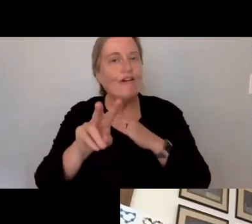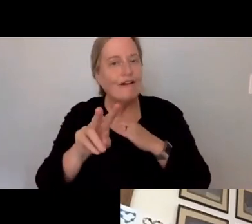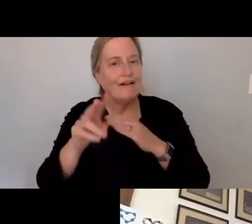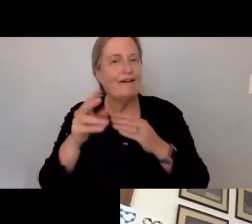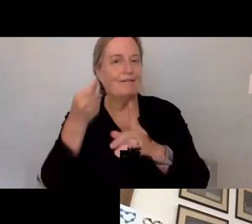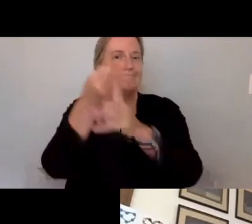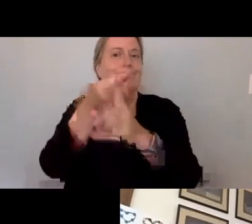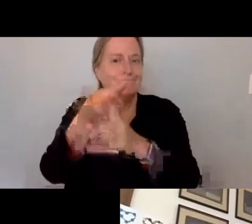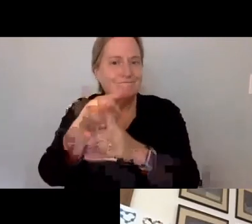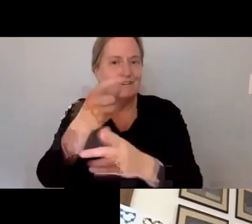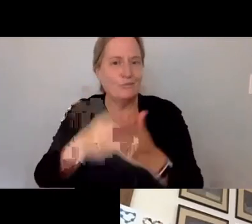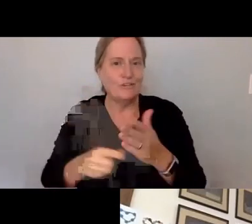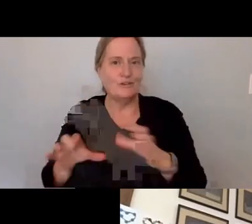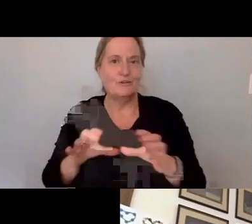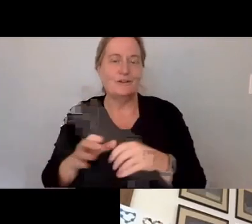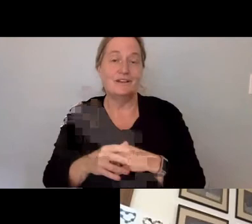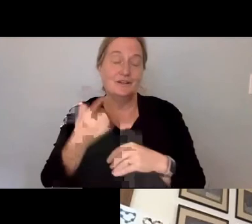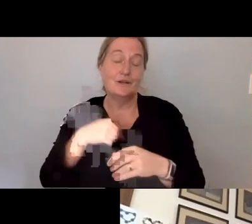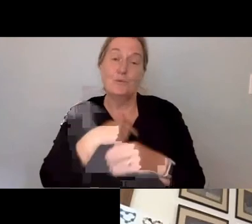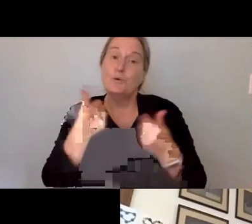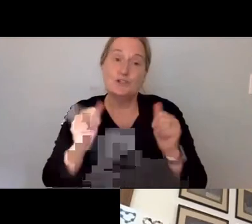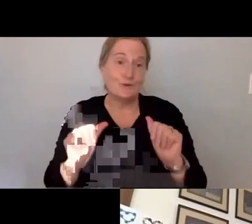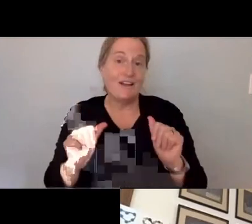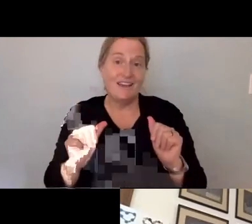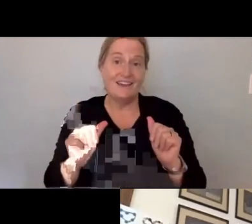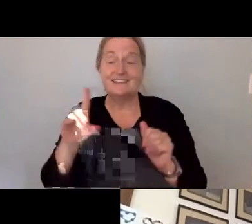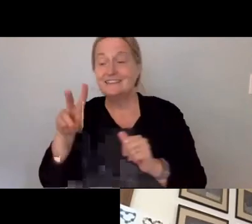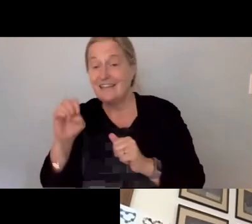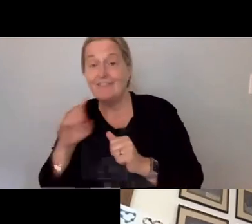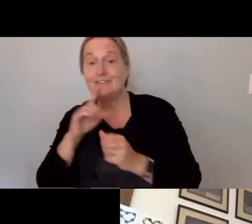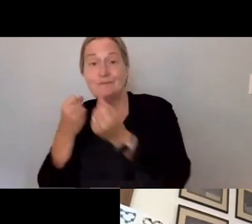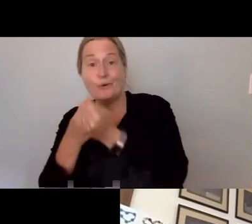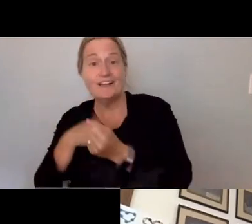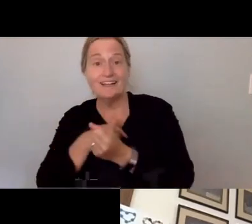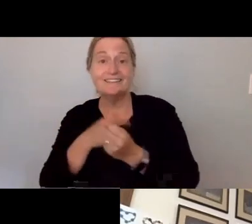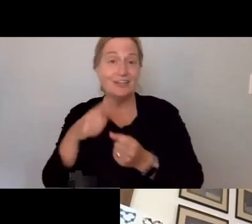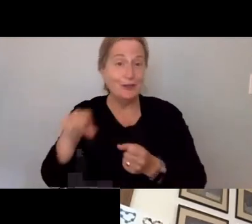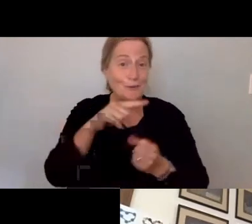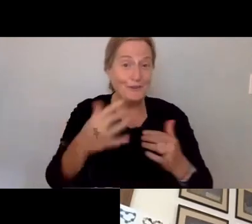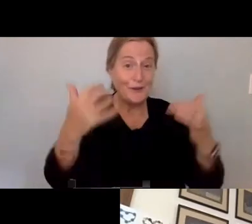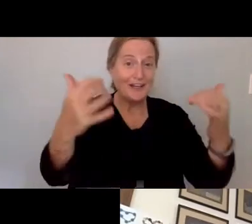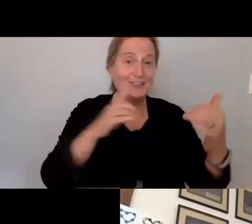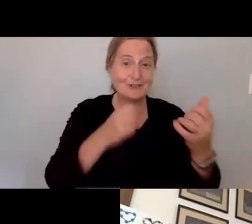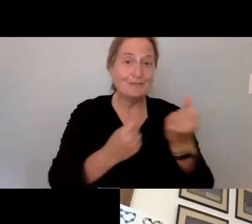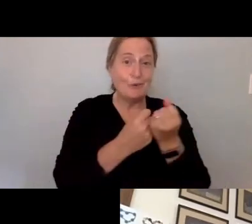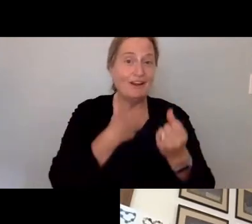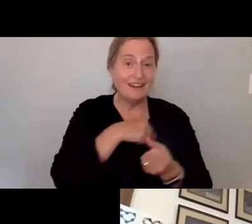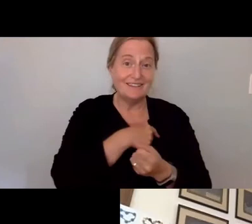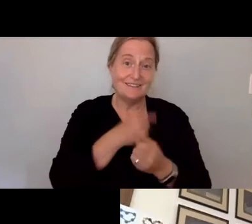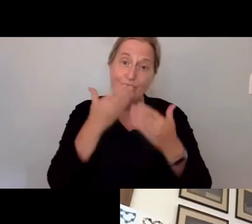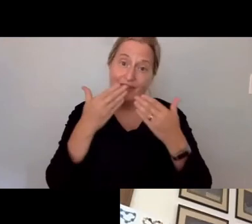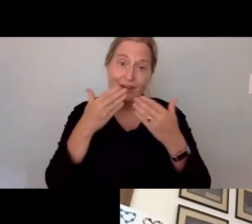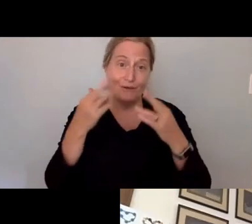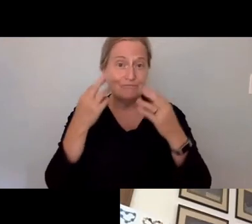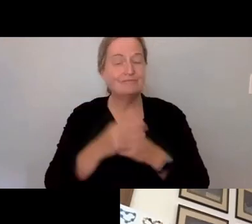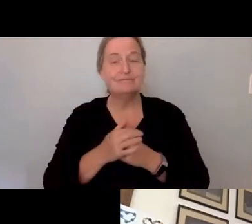are trying, and Dave is cheering for us, and so is the audience. So wish us well. So there needs to be a little piece to that. David, you brought up Dr. Colleen